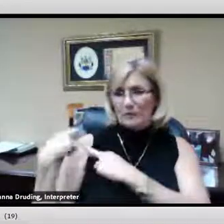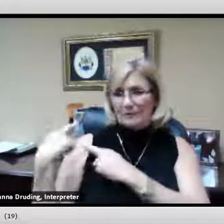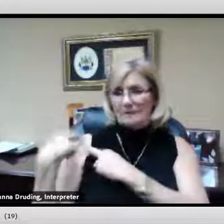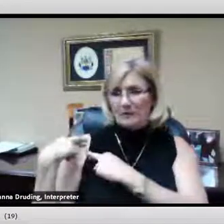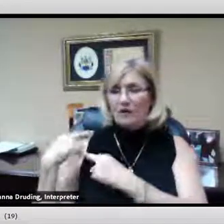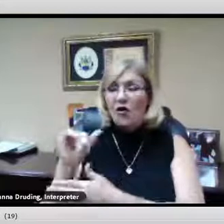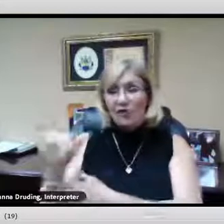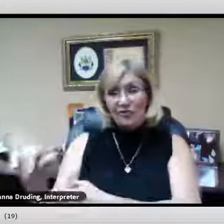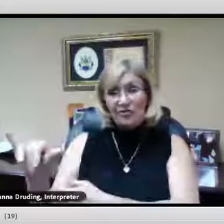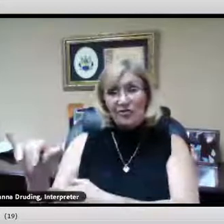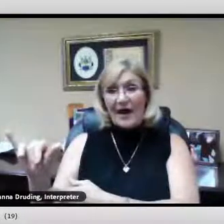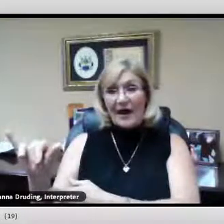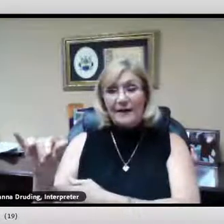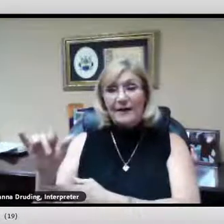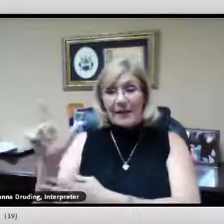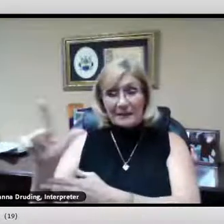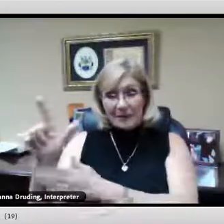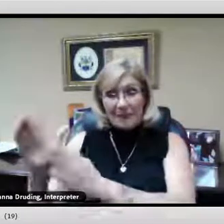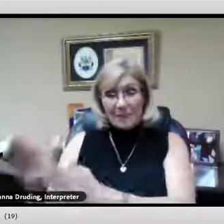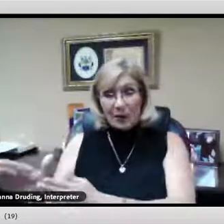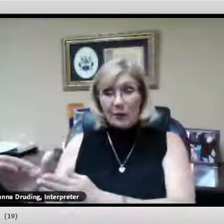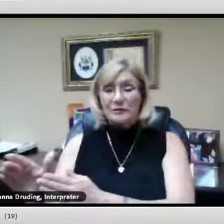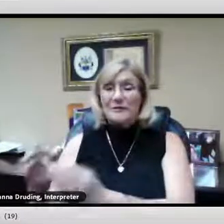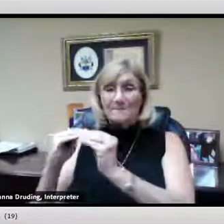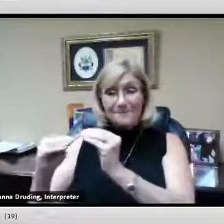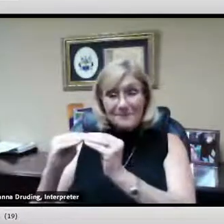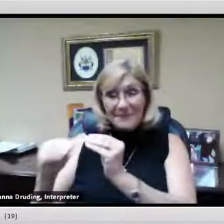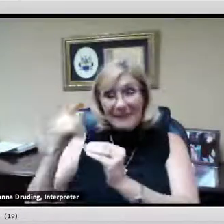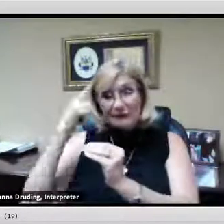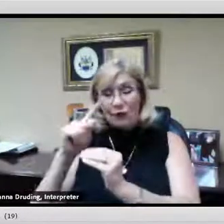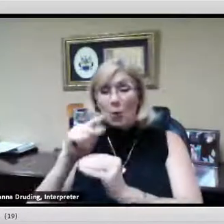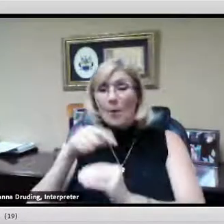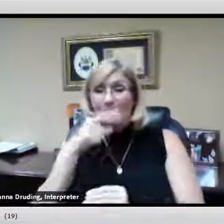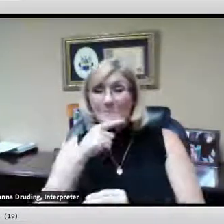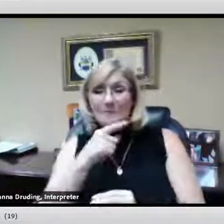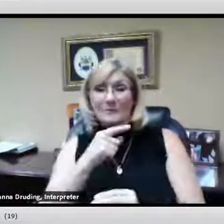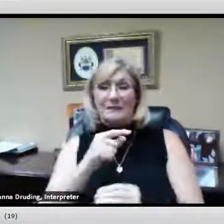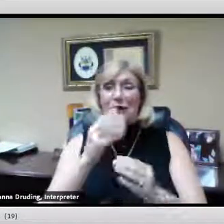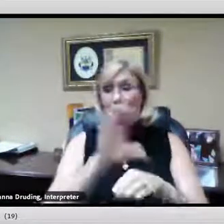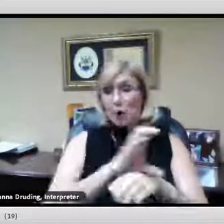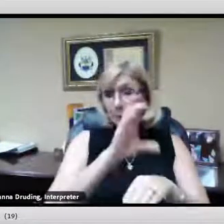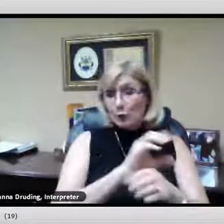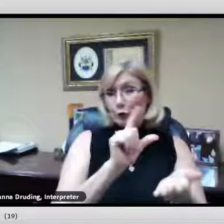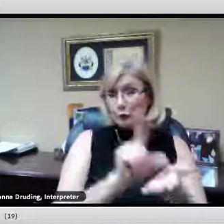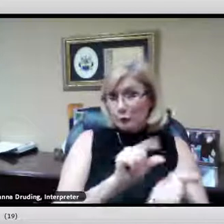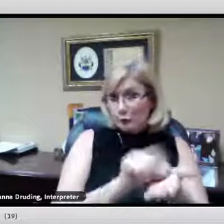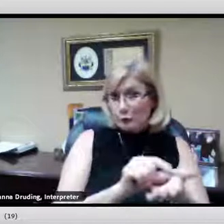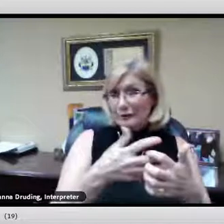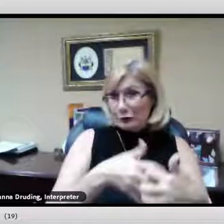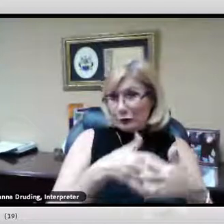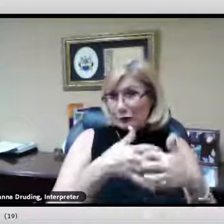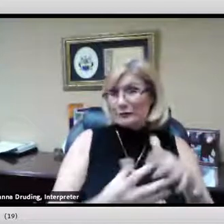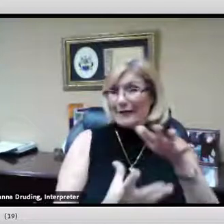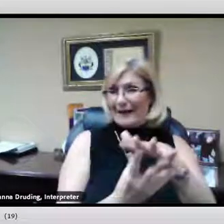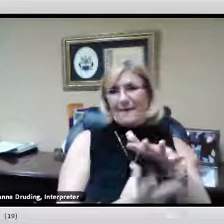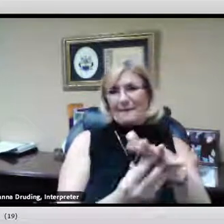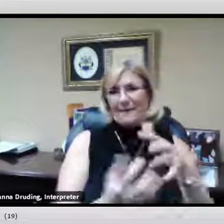is also responsible for the maintenance of the public computers and printers and copiers. In her case, it involves a lot